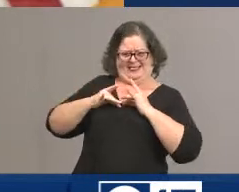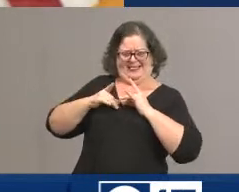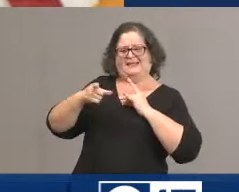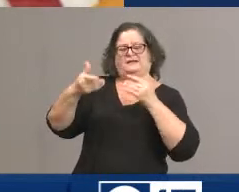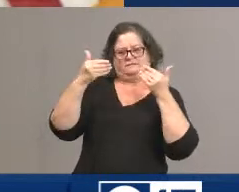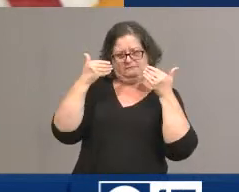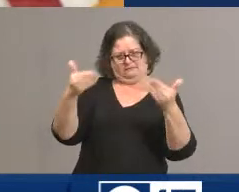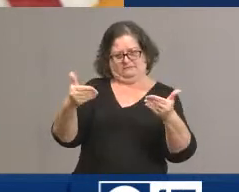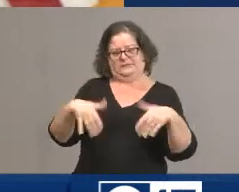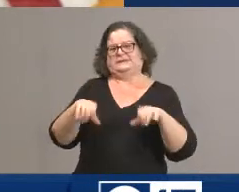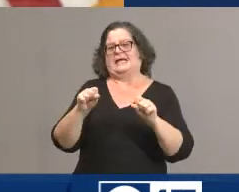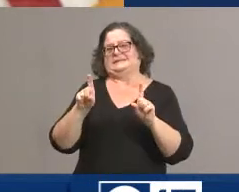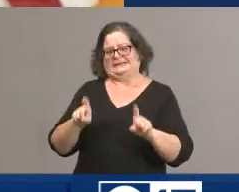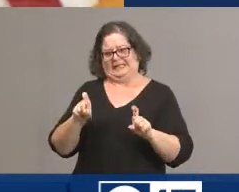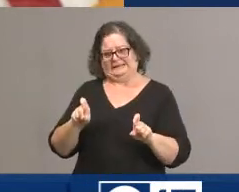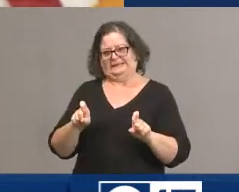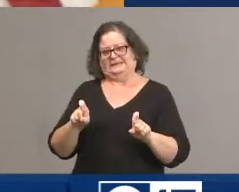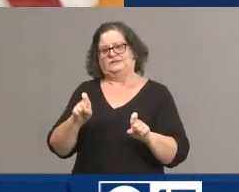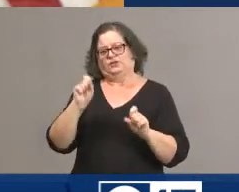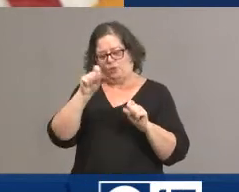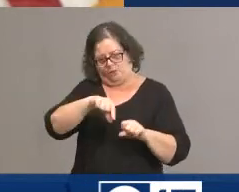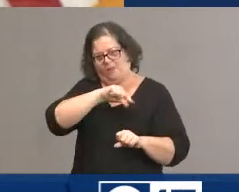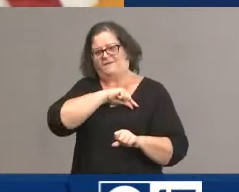our website at